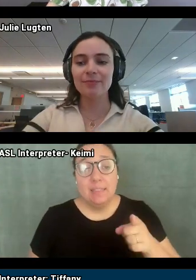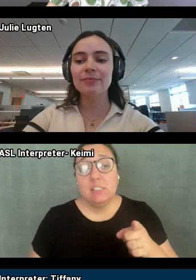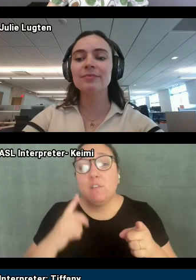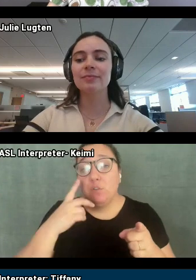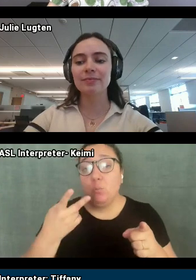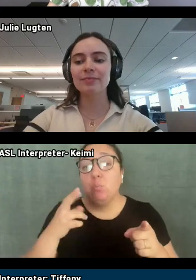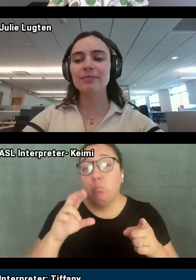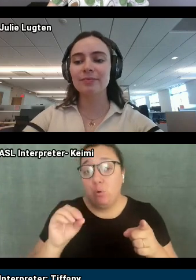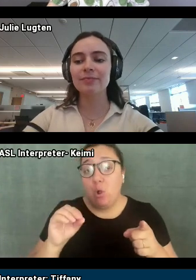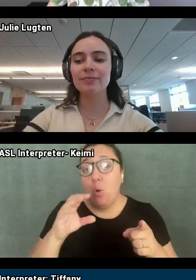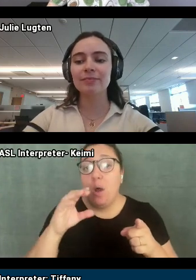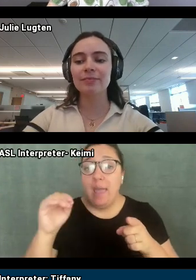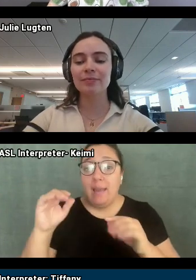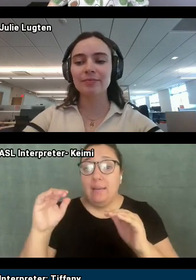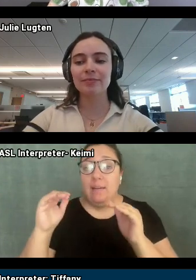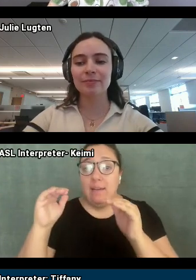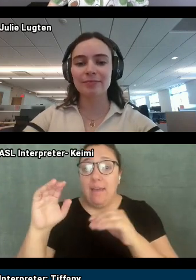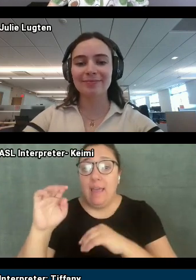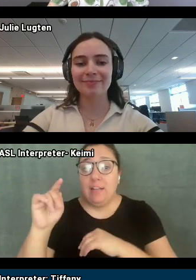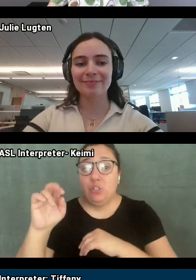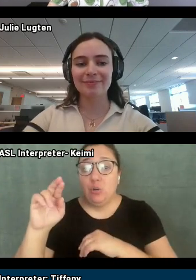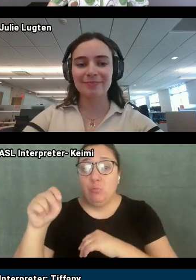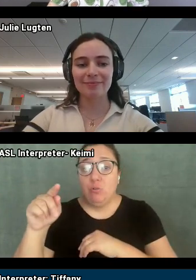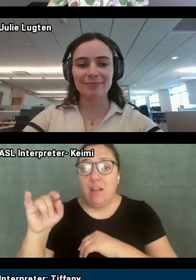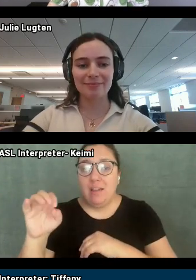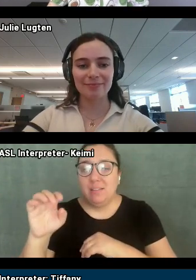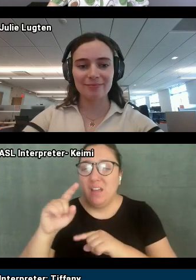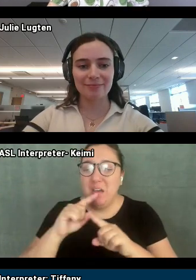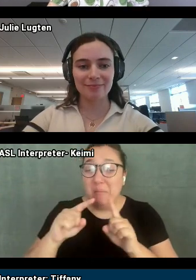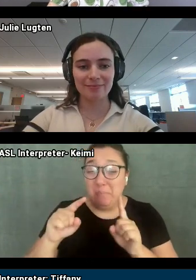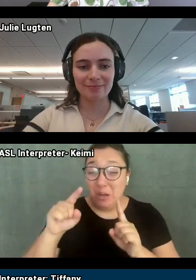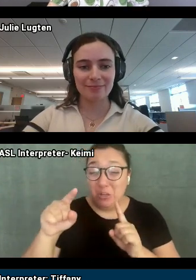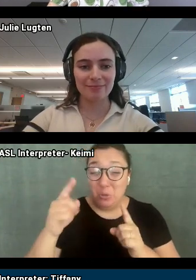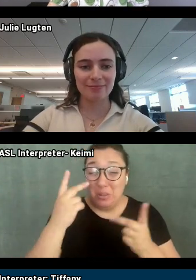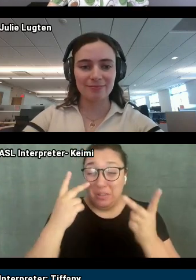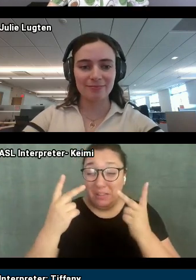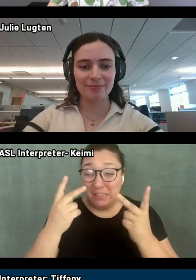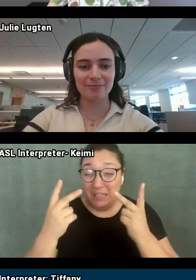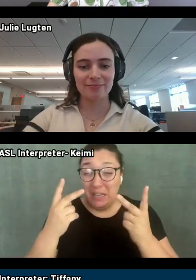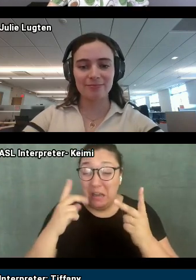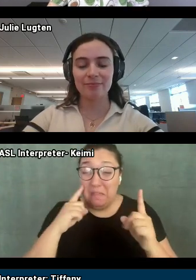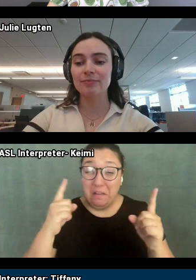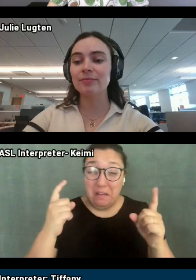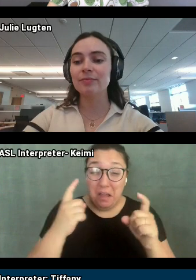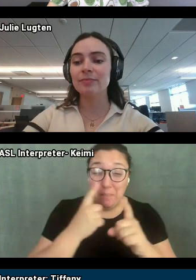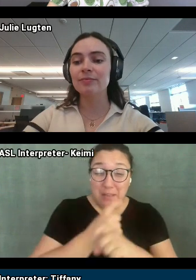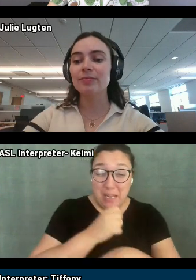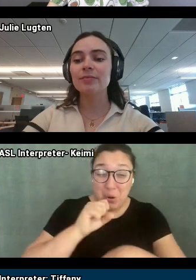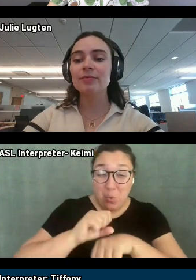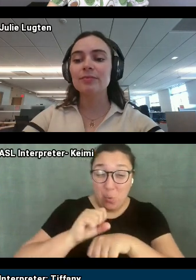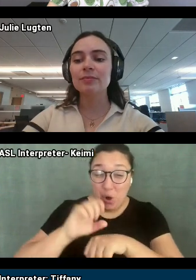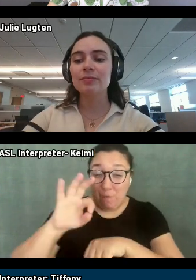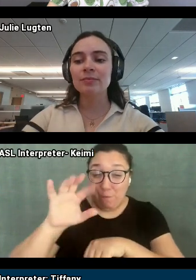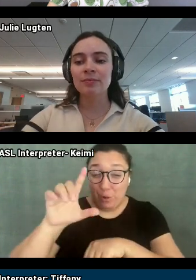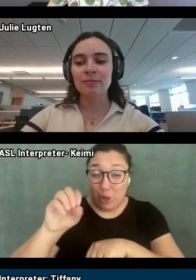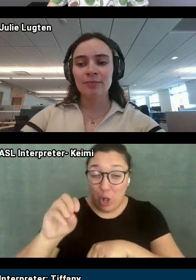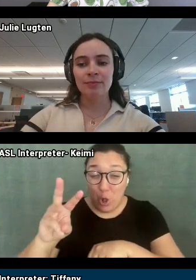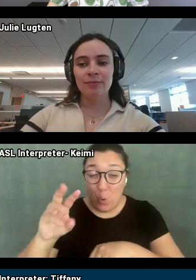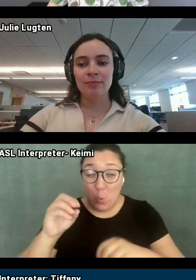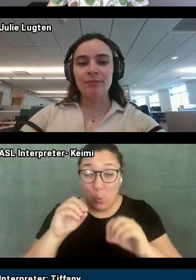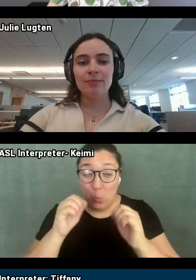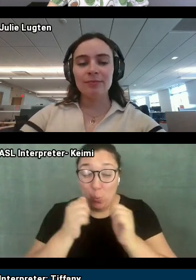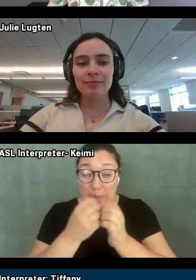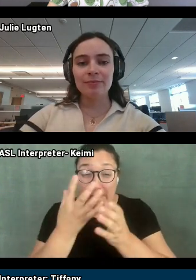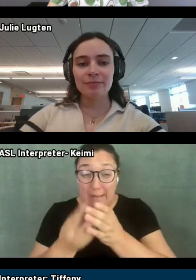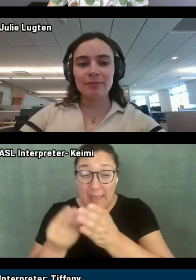only, but say goodbye to those complicated workflows with some gaps here and there that keep properties in sync